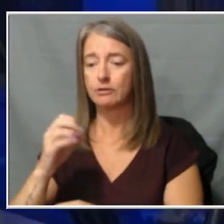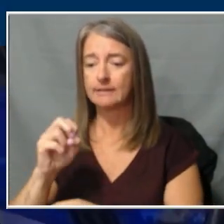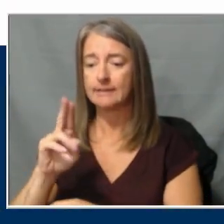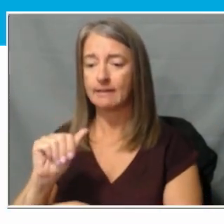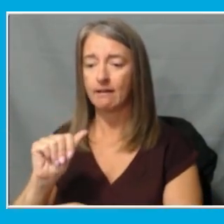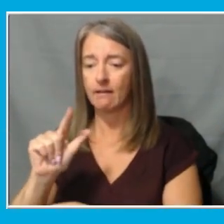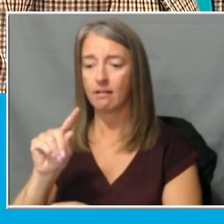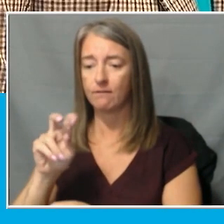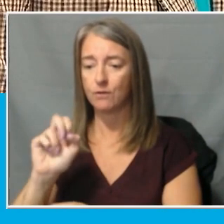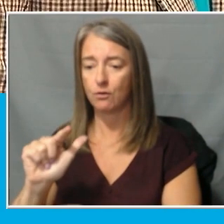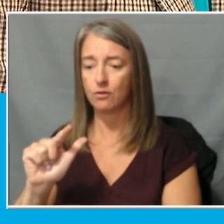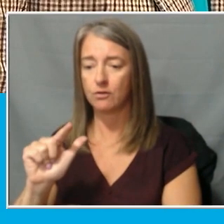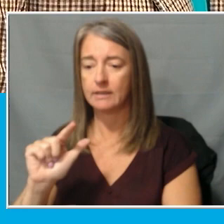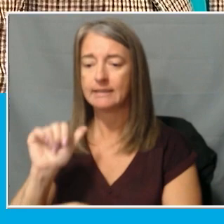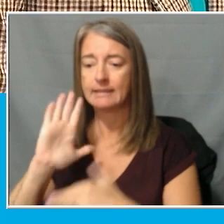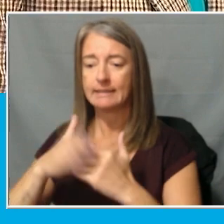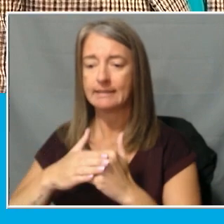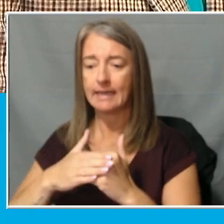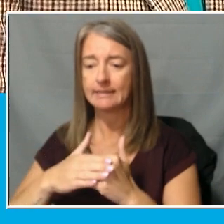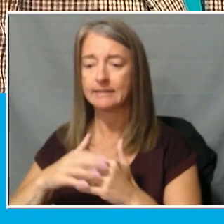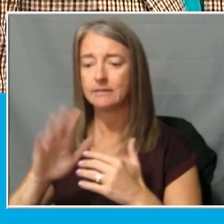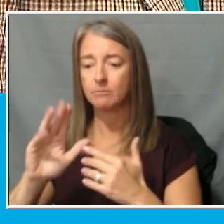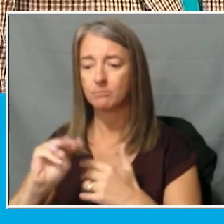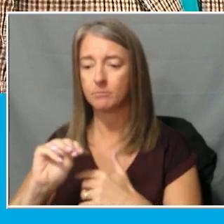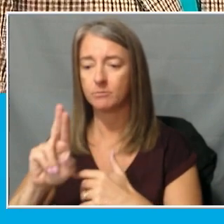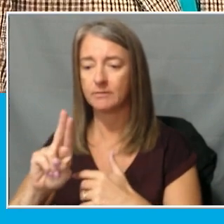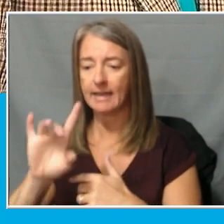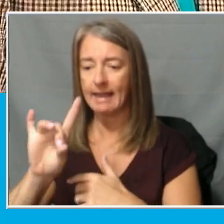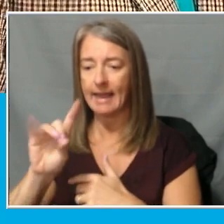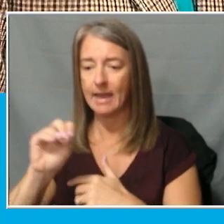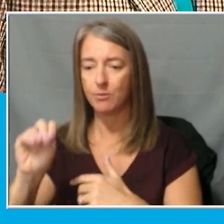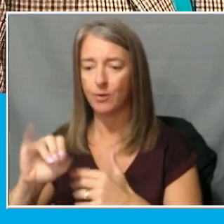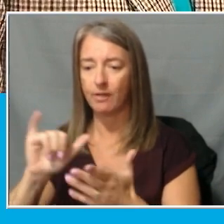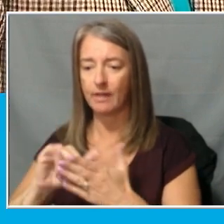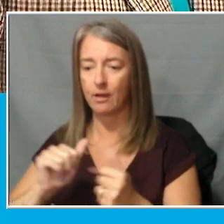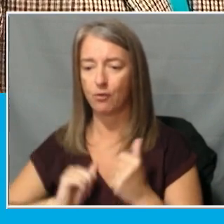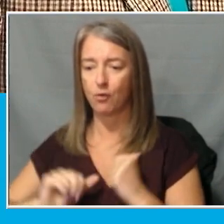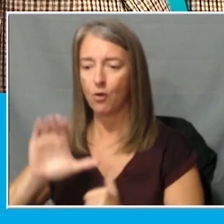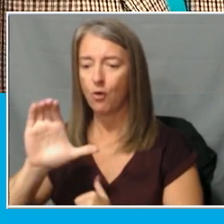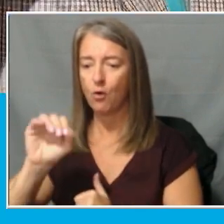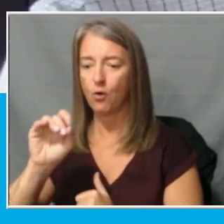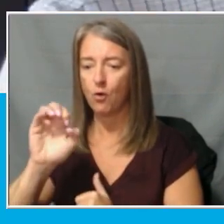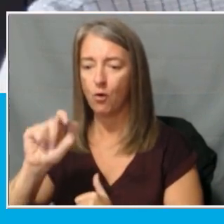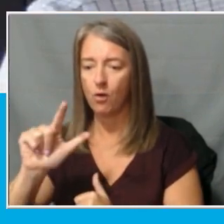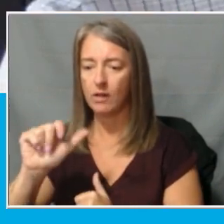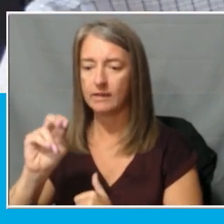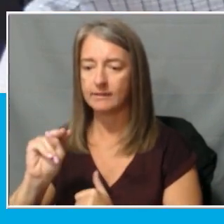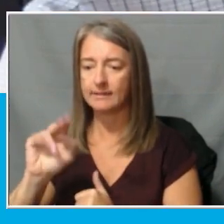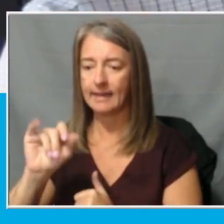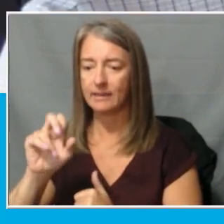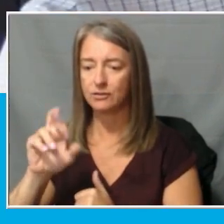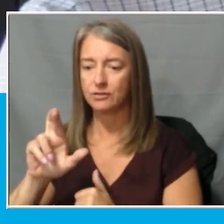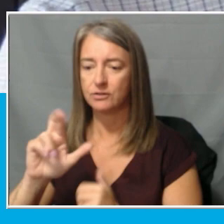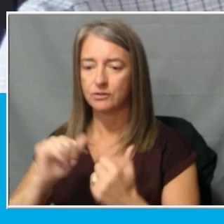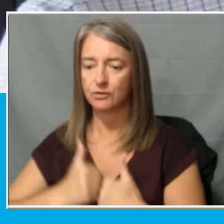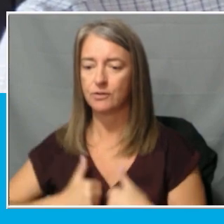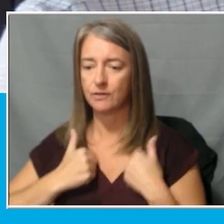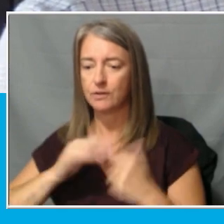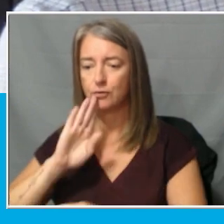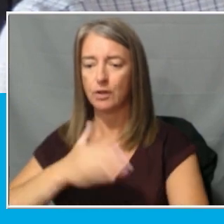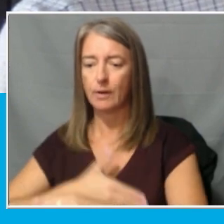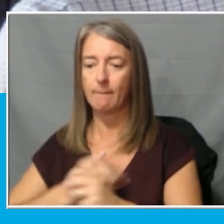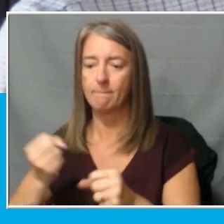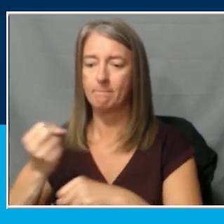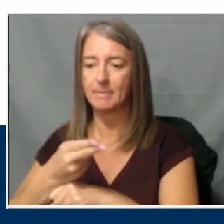Medical Update. Only 8% with this aggressive colorectal cancer survive. How this daughter beat the odds and